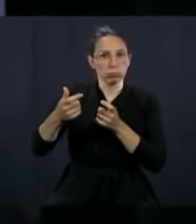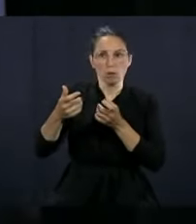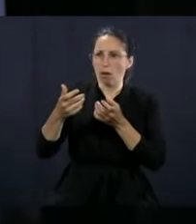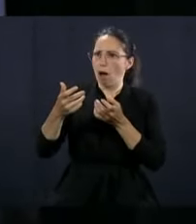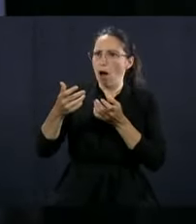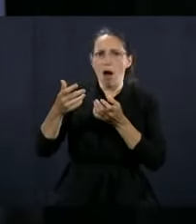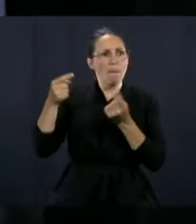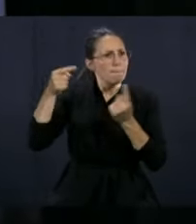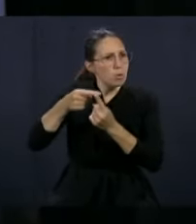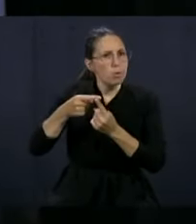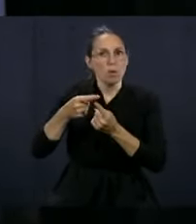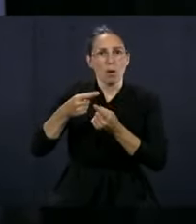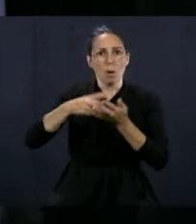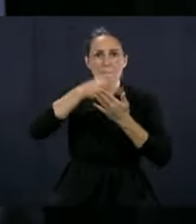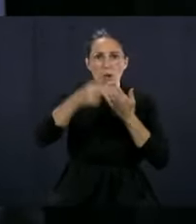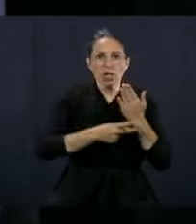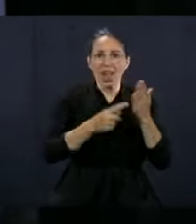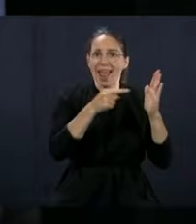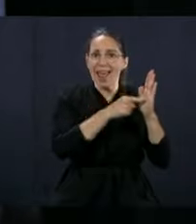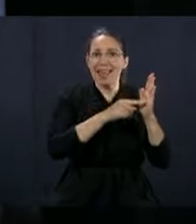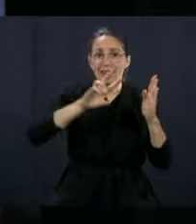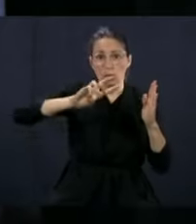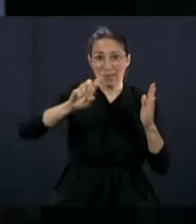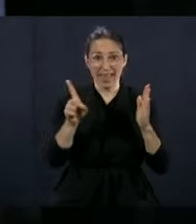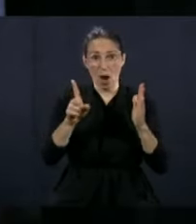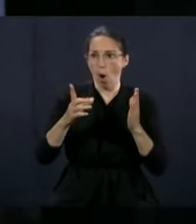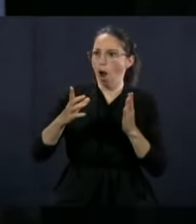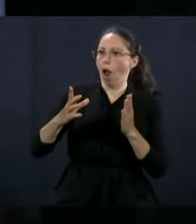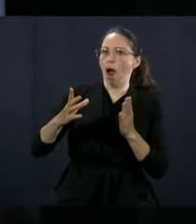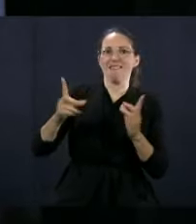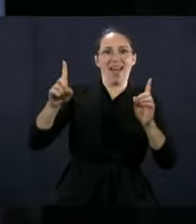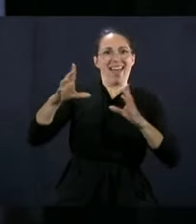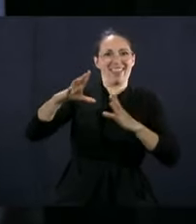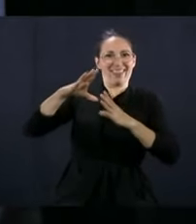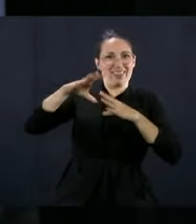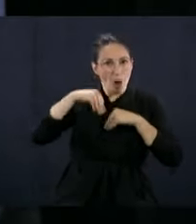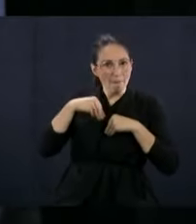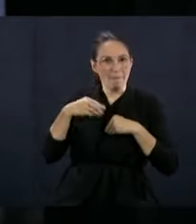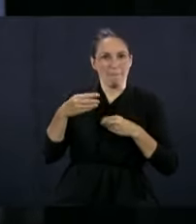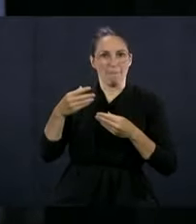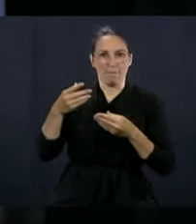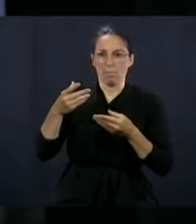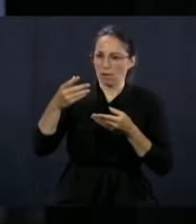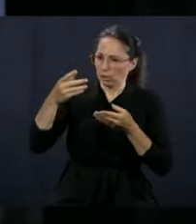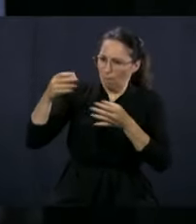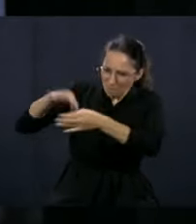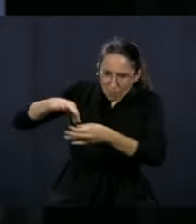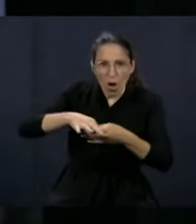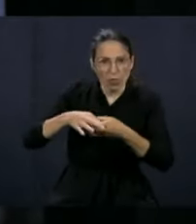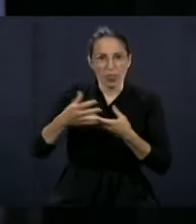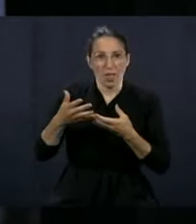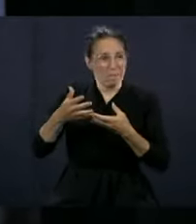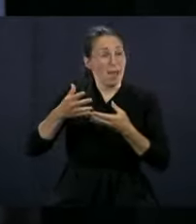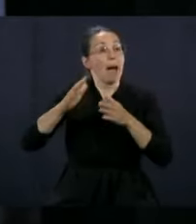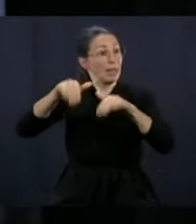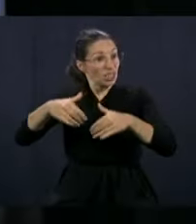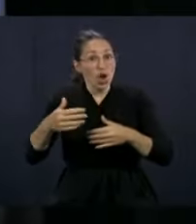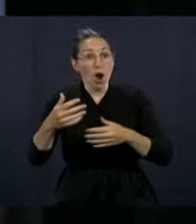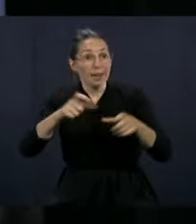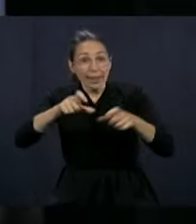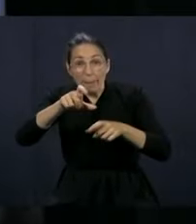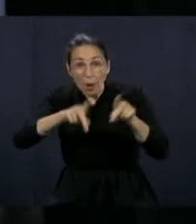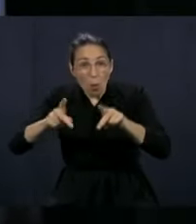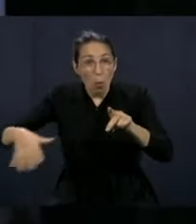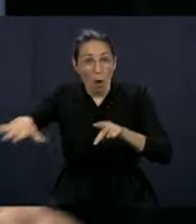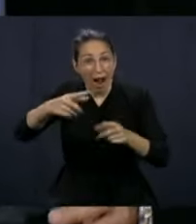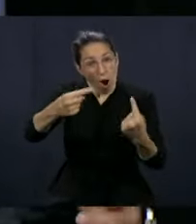it in order to be able to adopt this bill, and to send Quebecers back to work quickly,